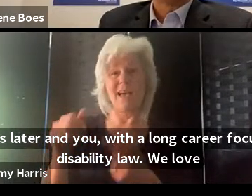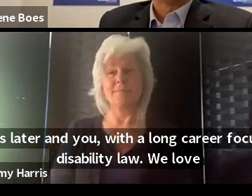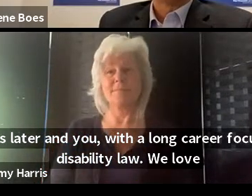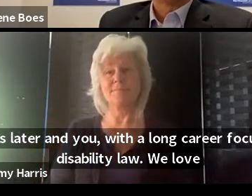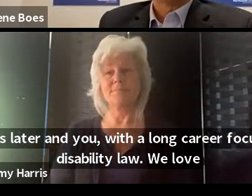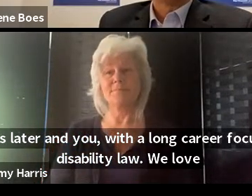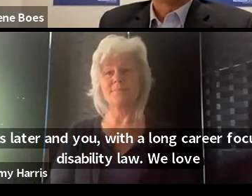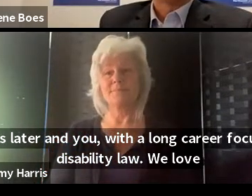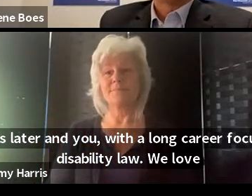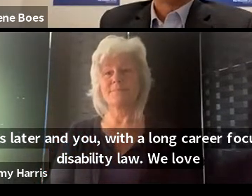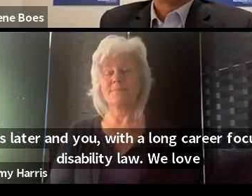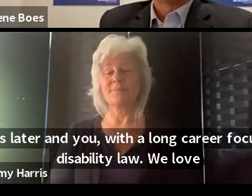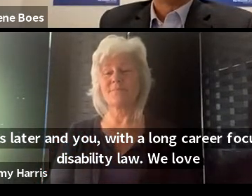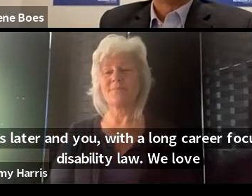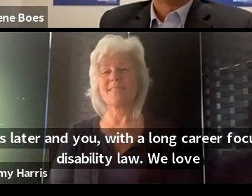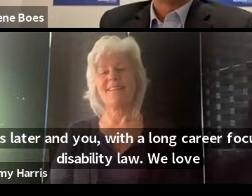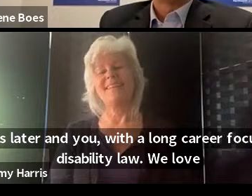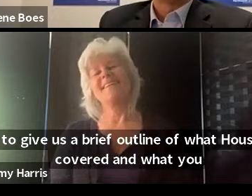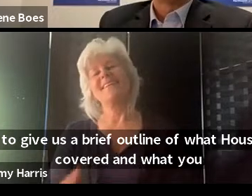Hi, thank you.